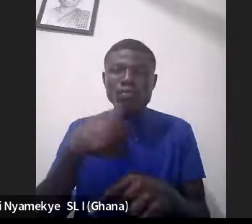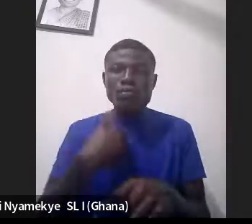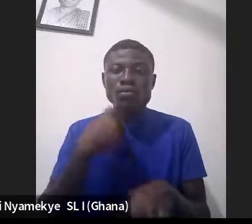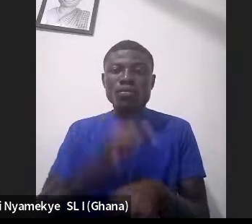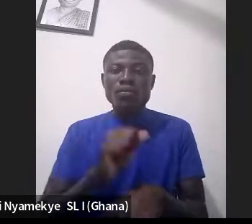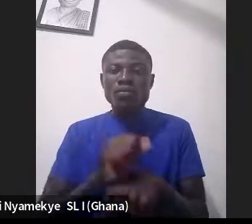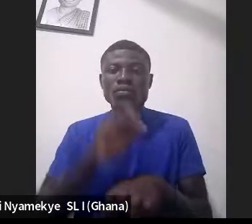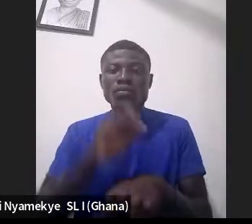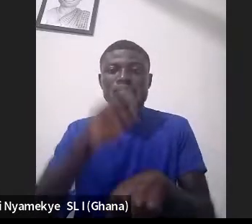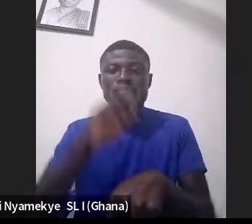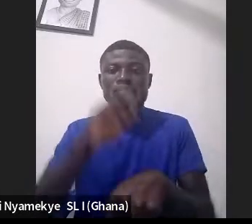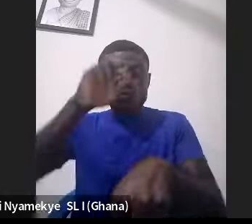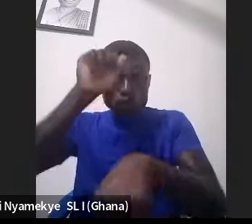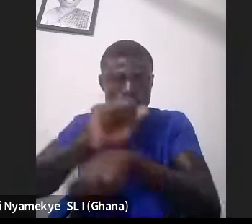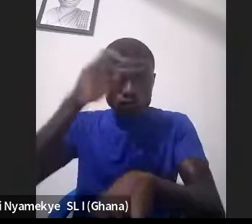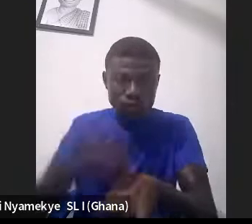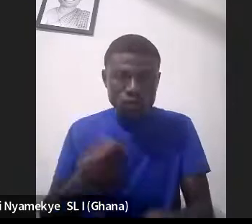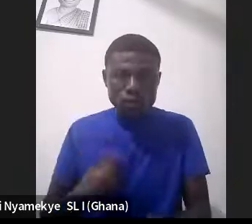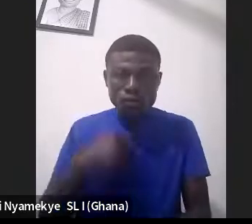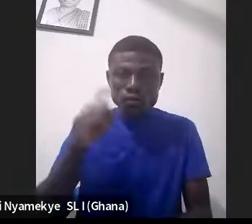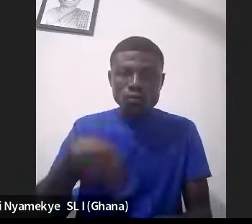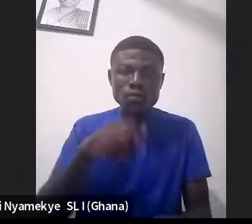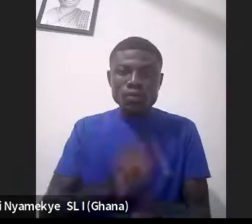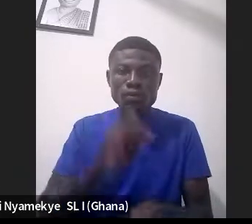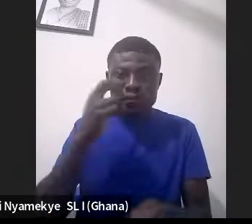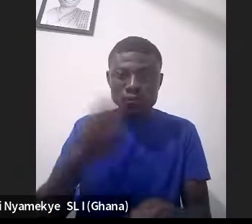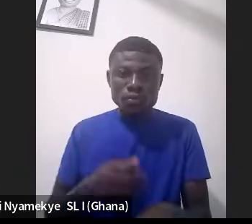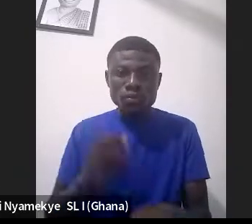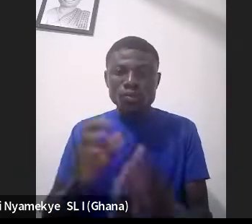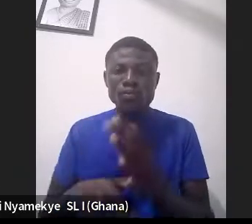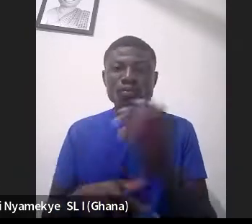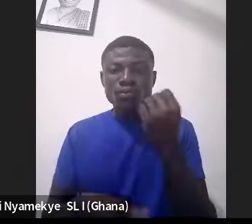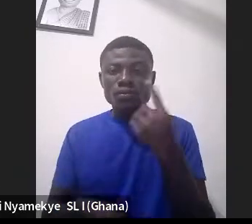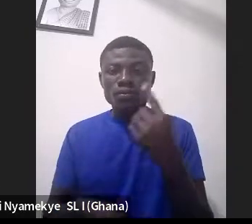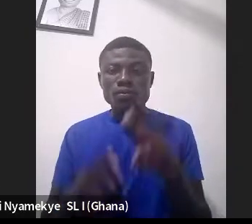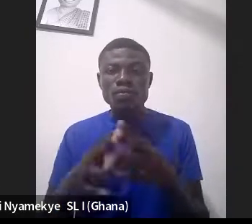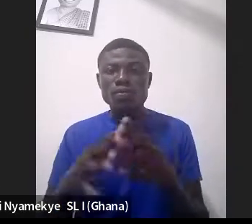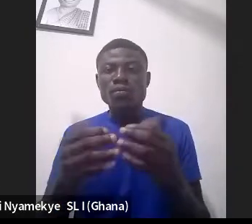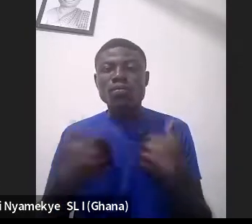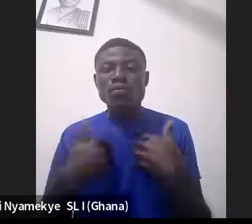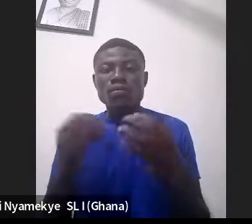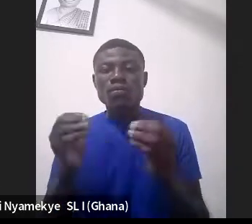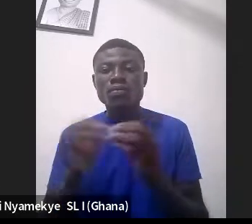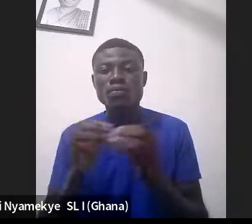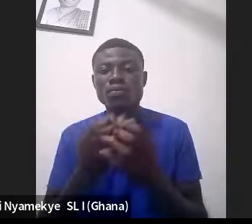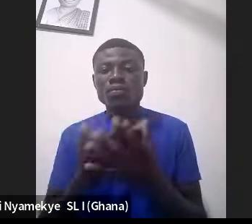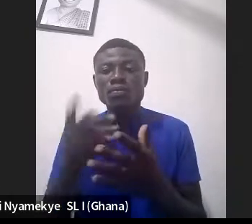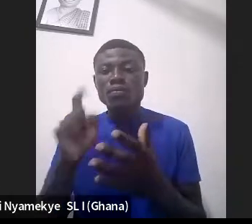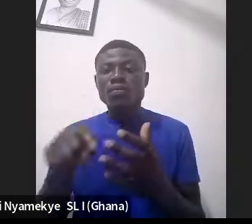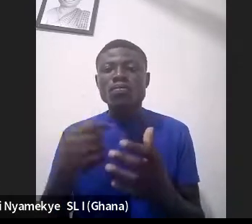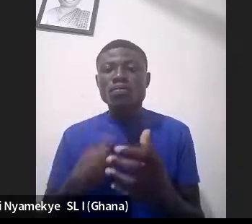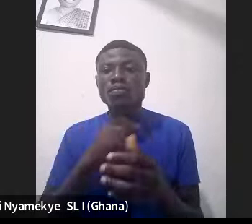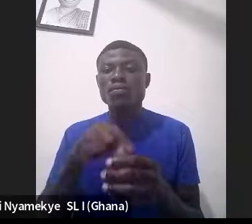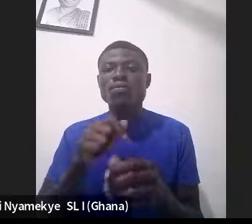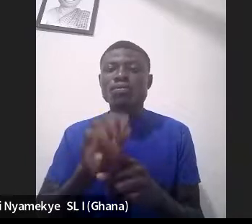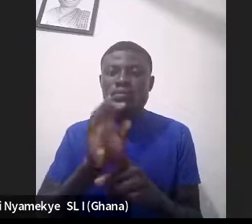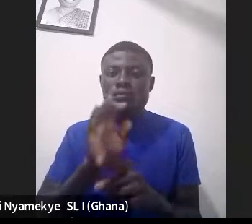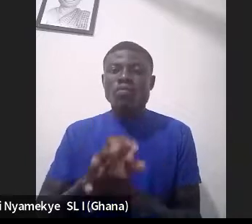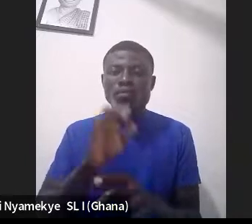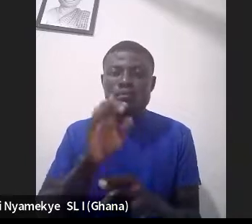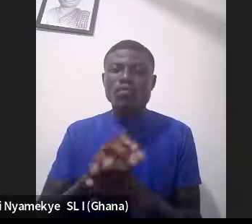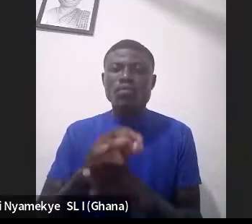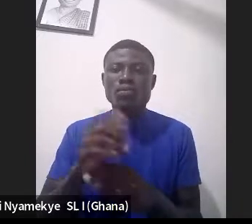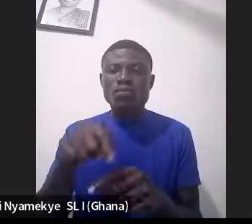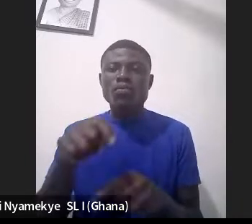harder. We have to work harder. So there's lots of reinforcement at home, and I try